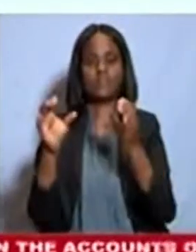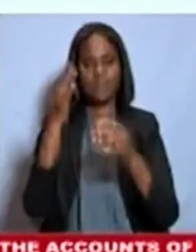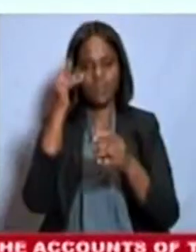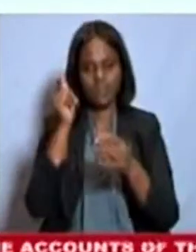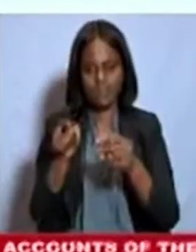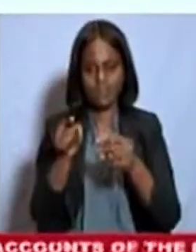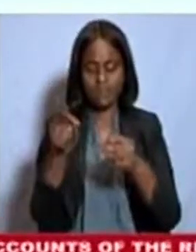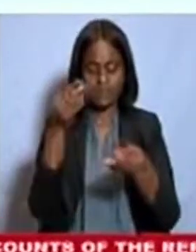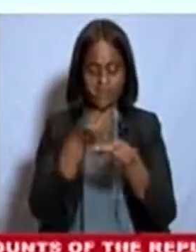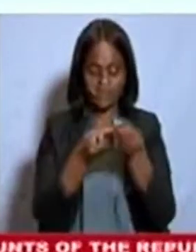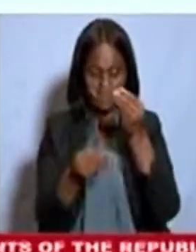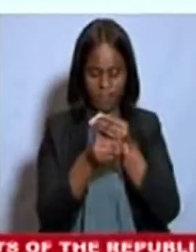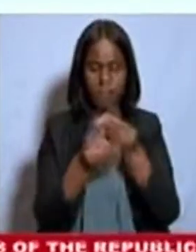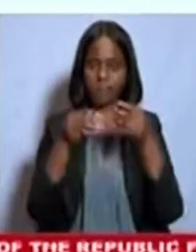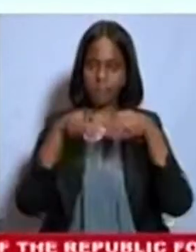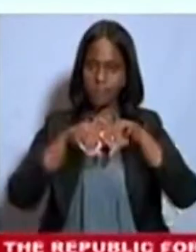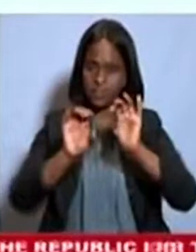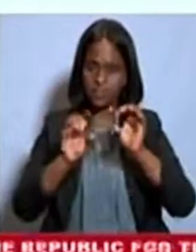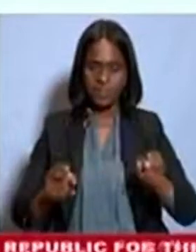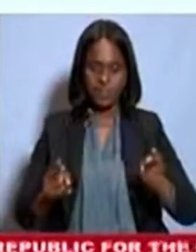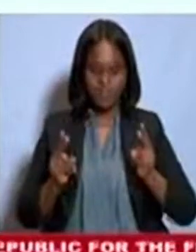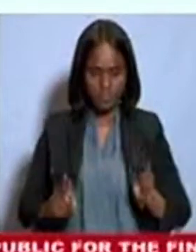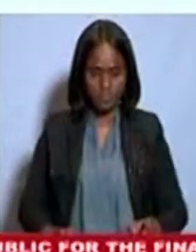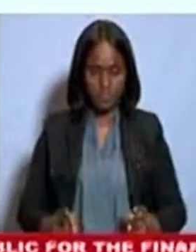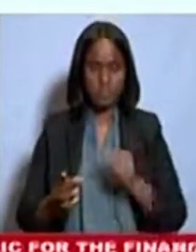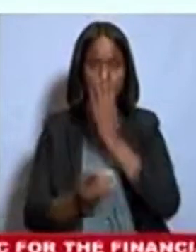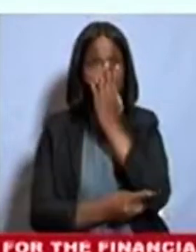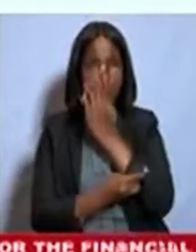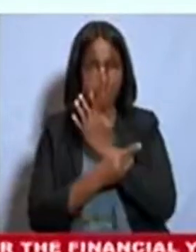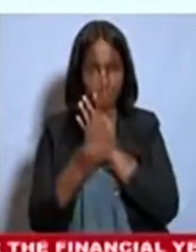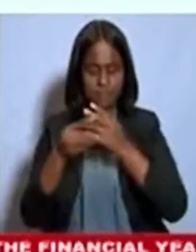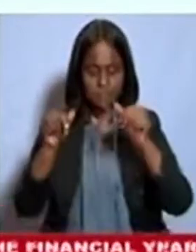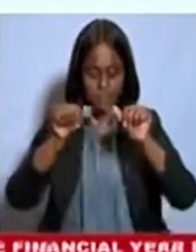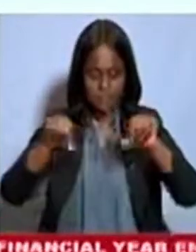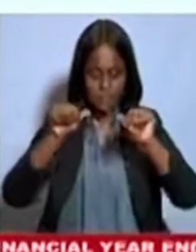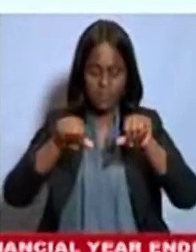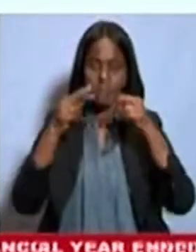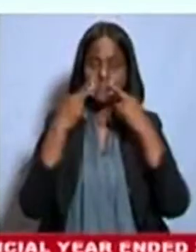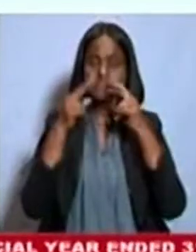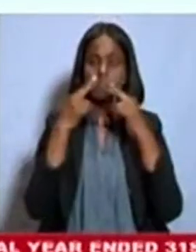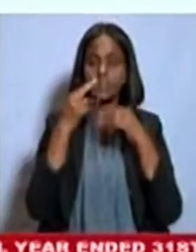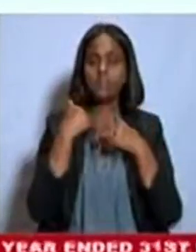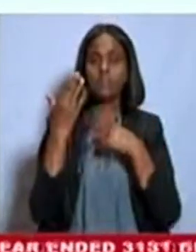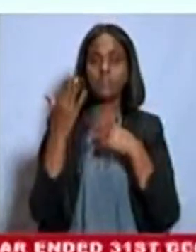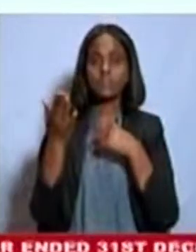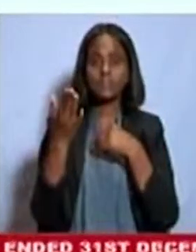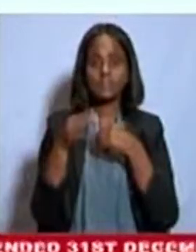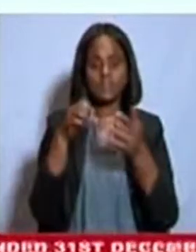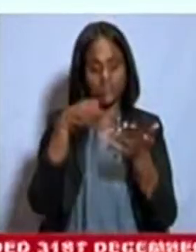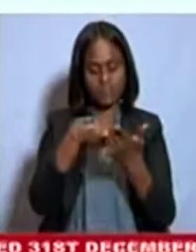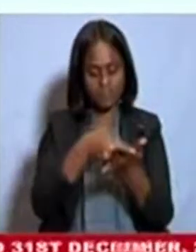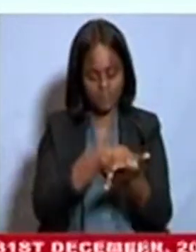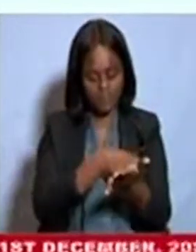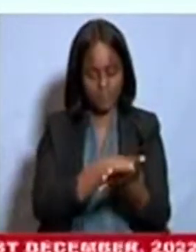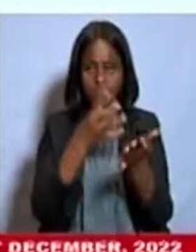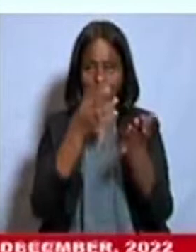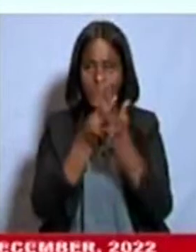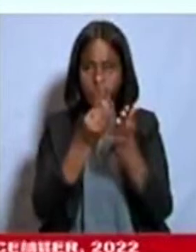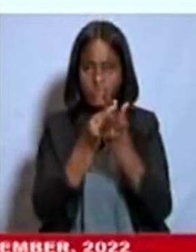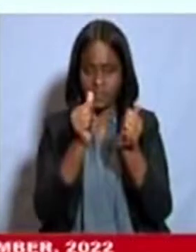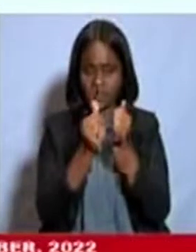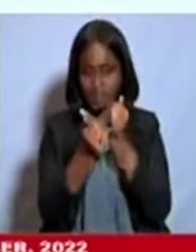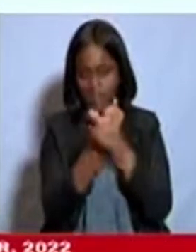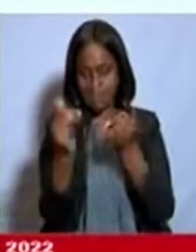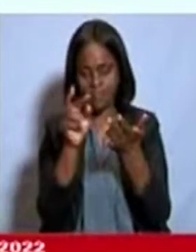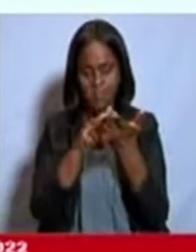to contribute to sustainable human development. Audit findings. An examination of accounting and other